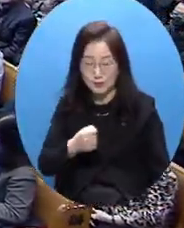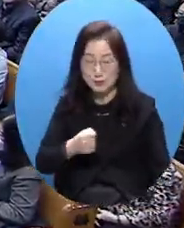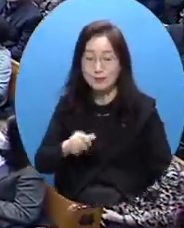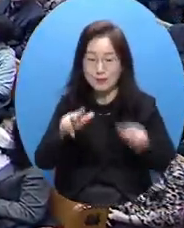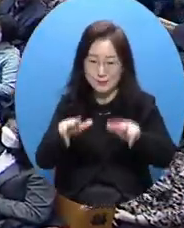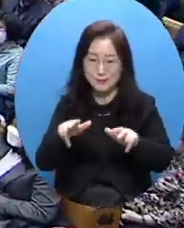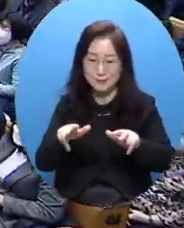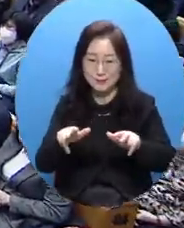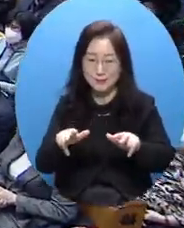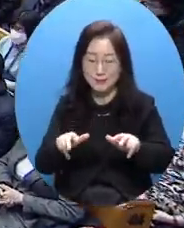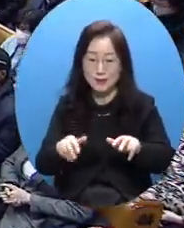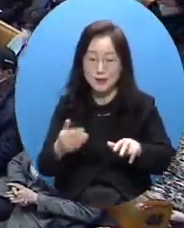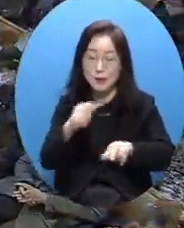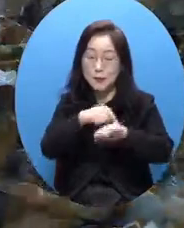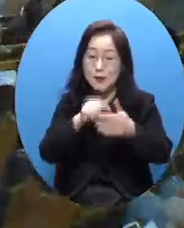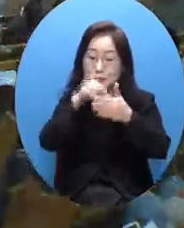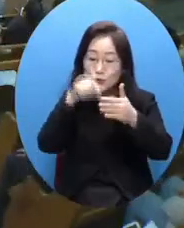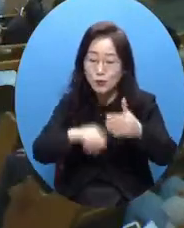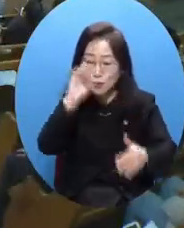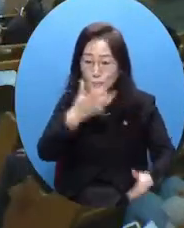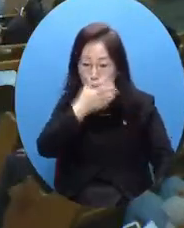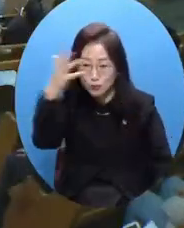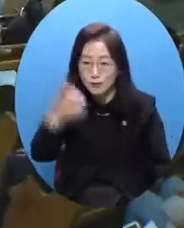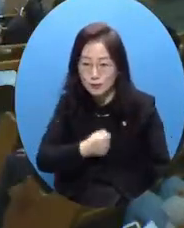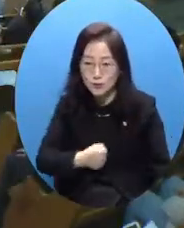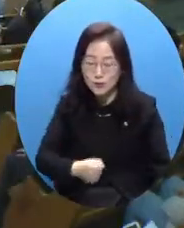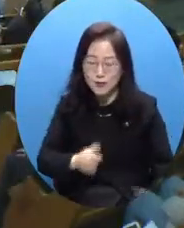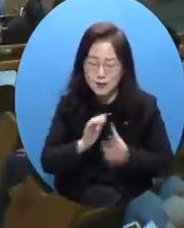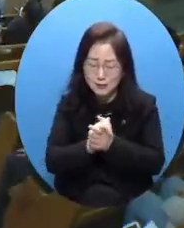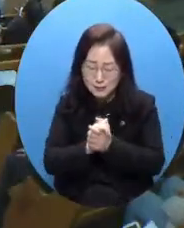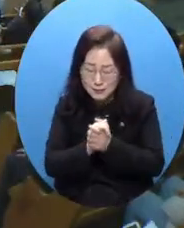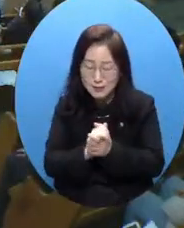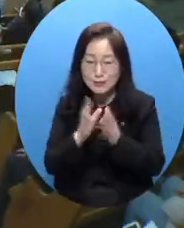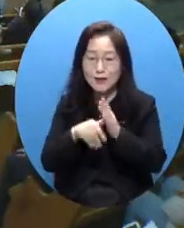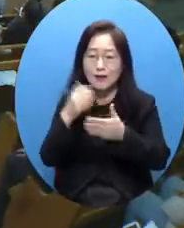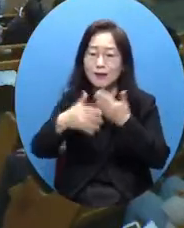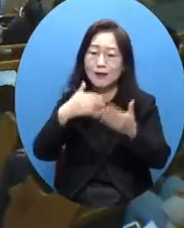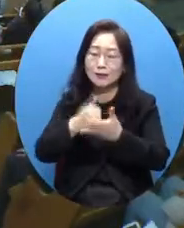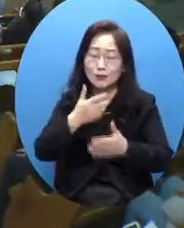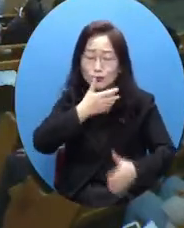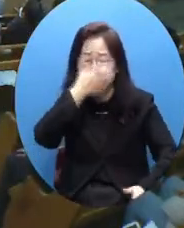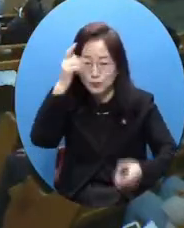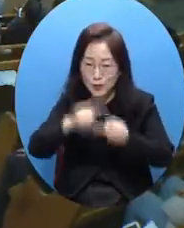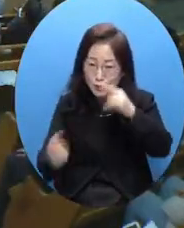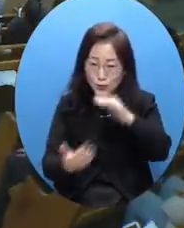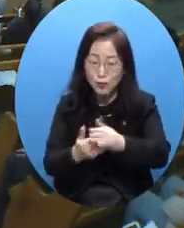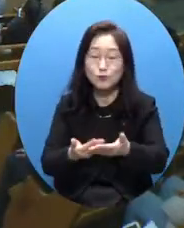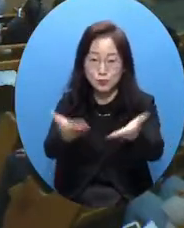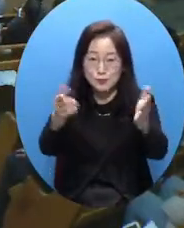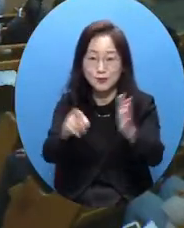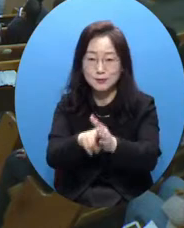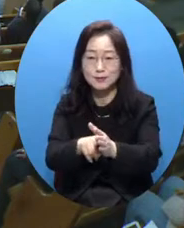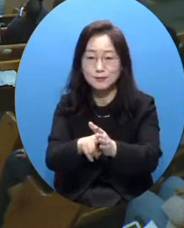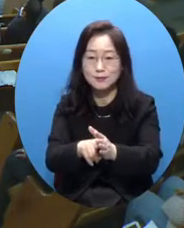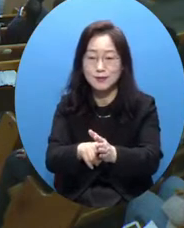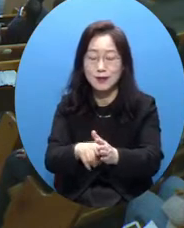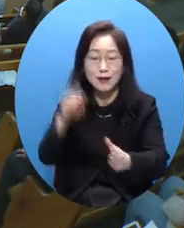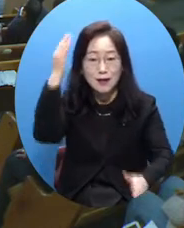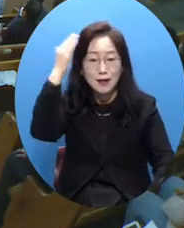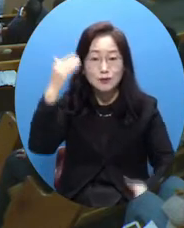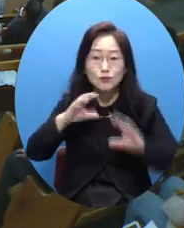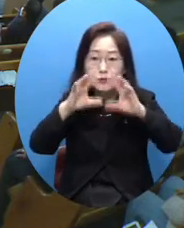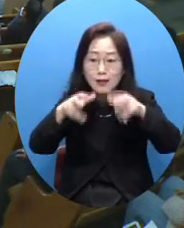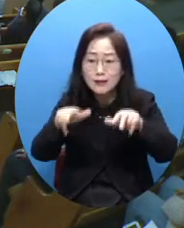this is time of dream let's have a holy dream and pray before God this dream will become